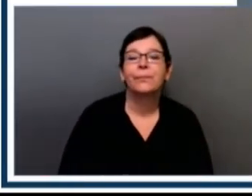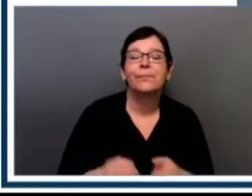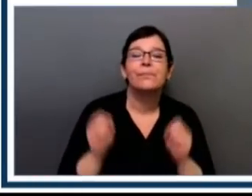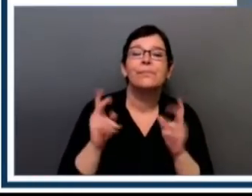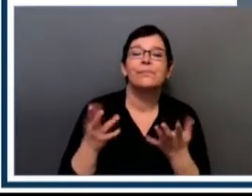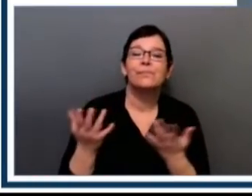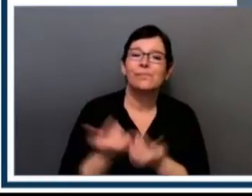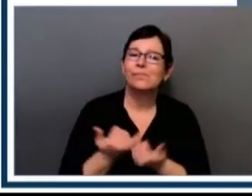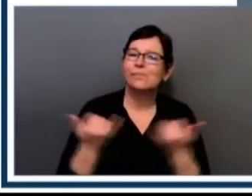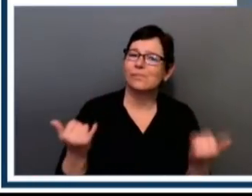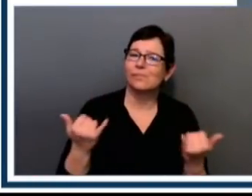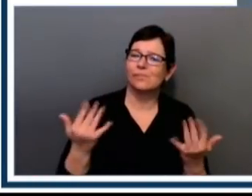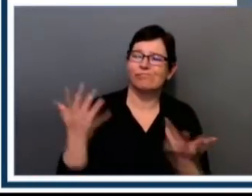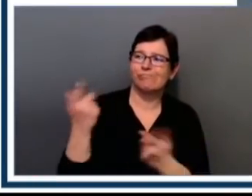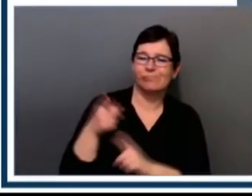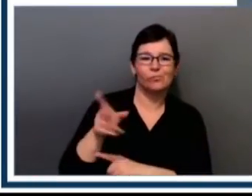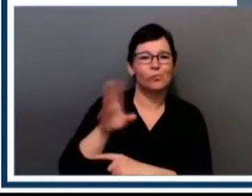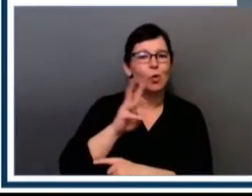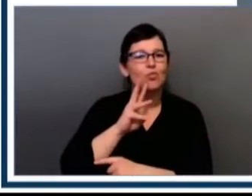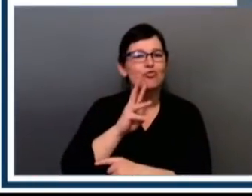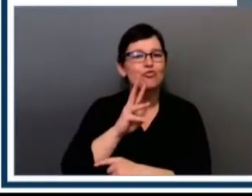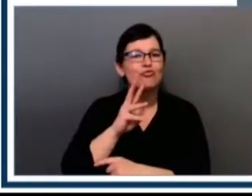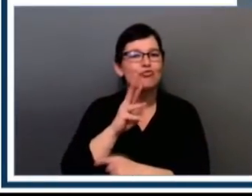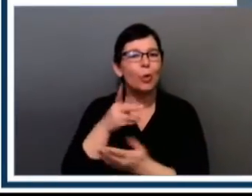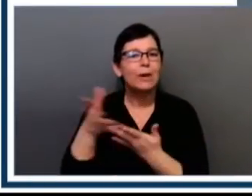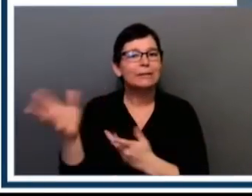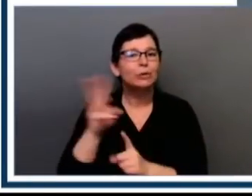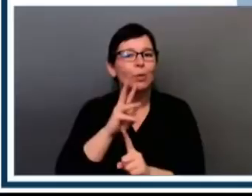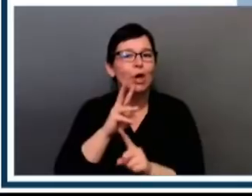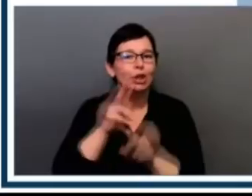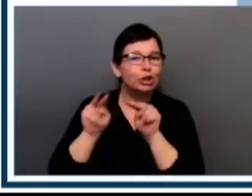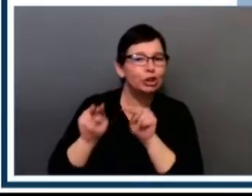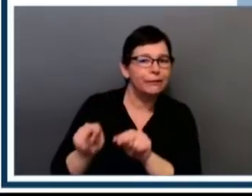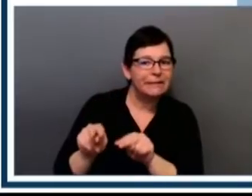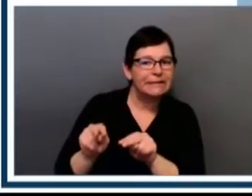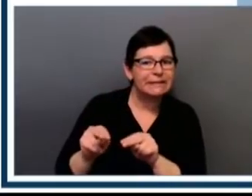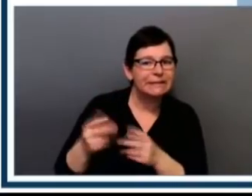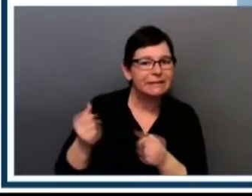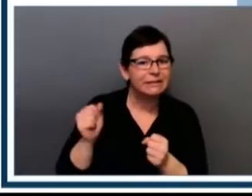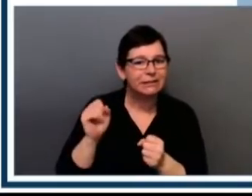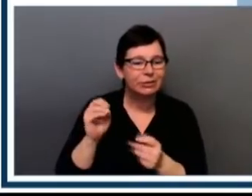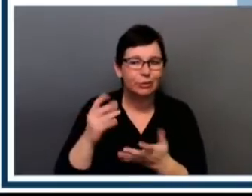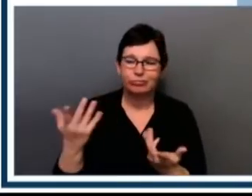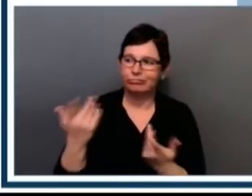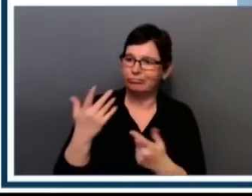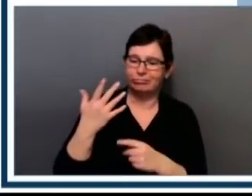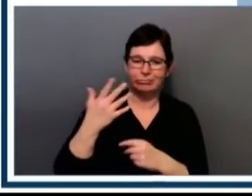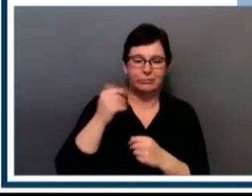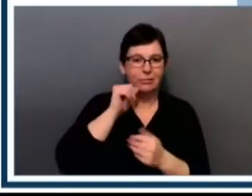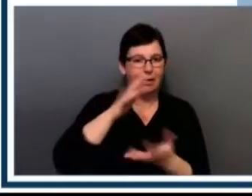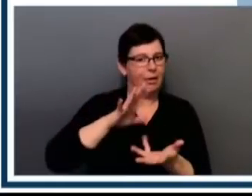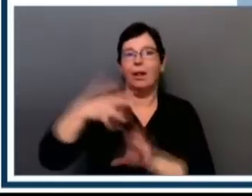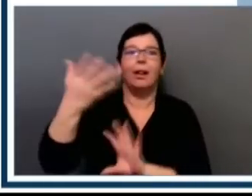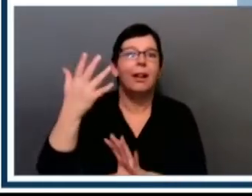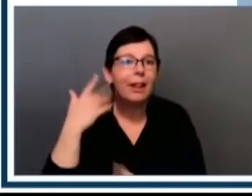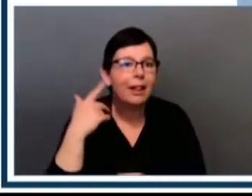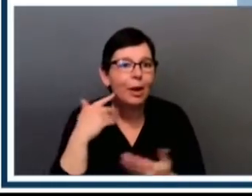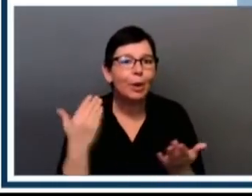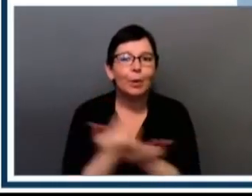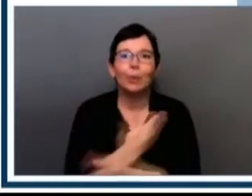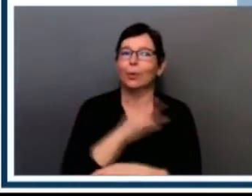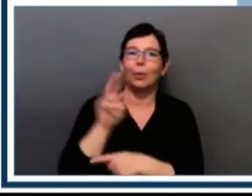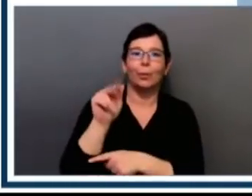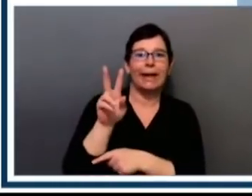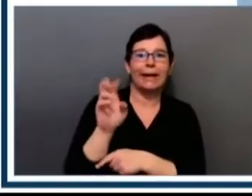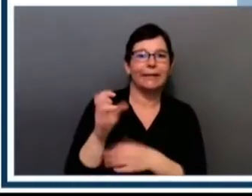again? So there's lots of ongoing discussion. That the wastewater surveillance is still really